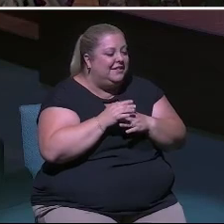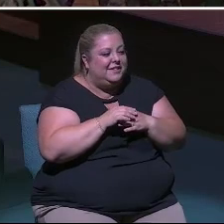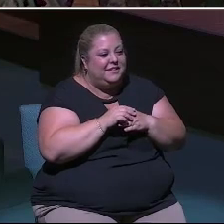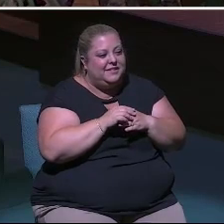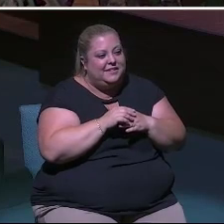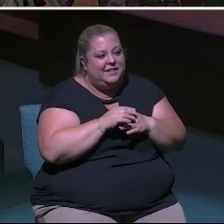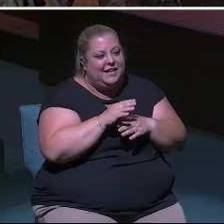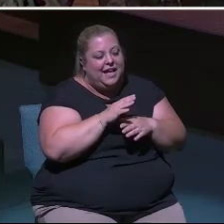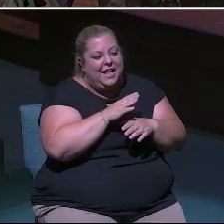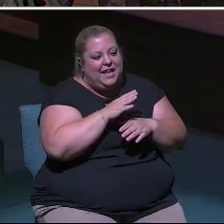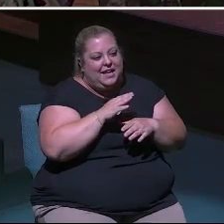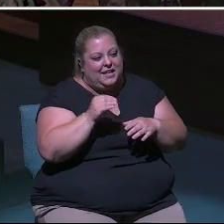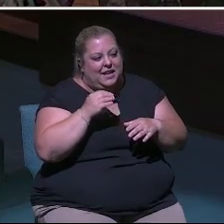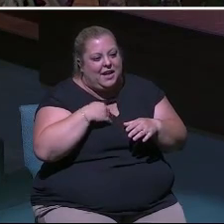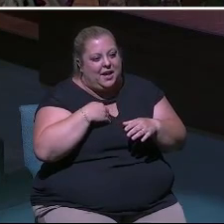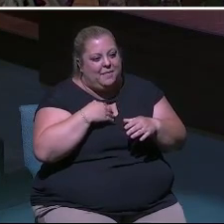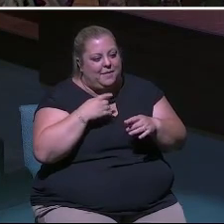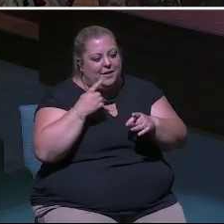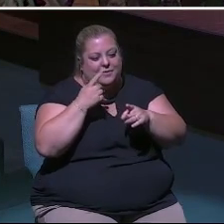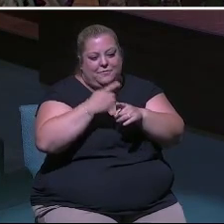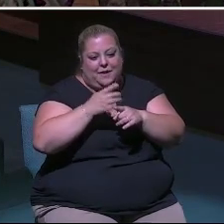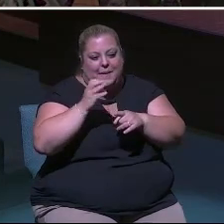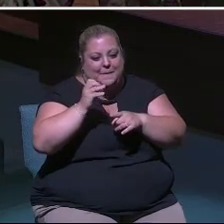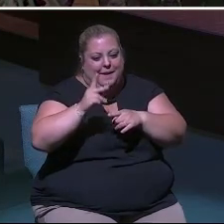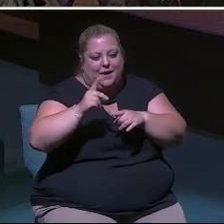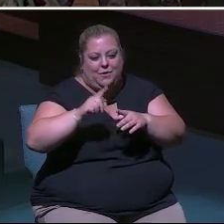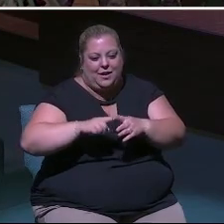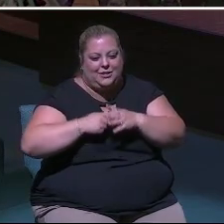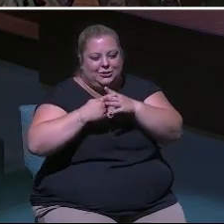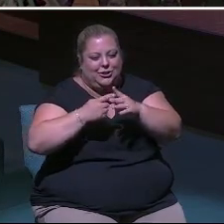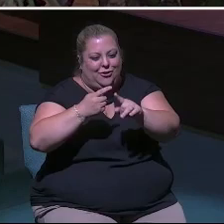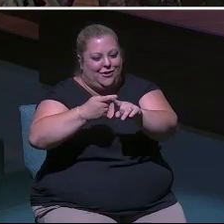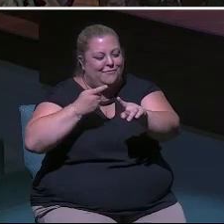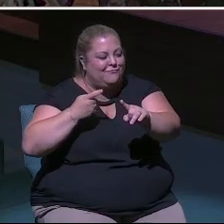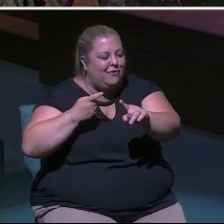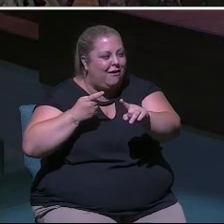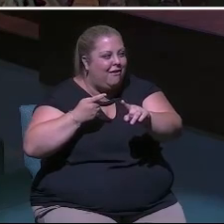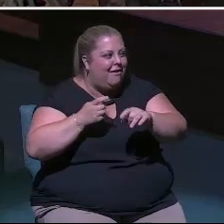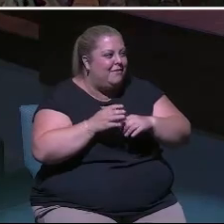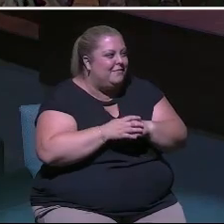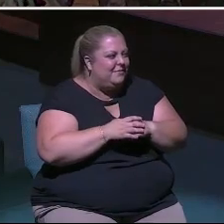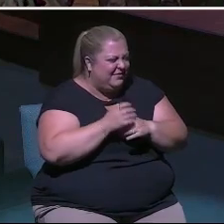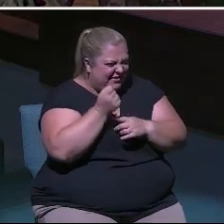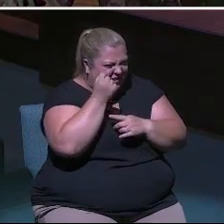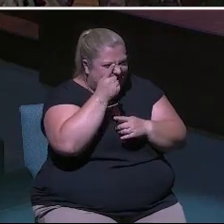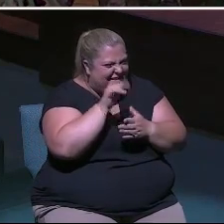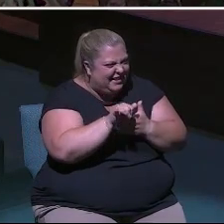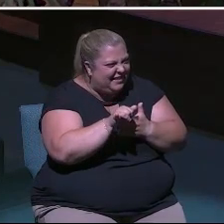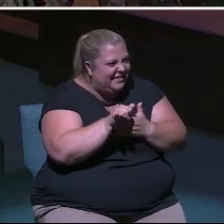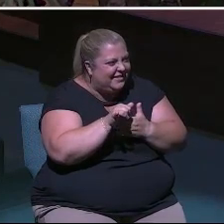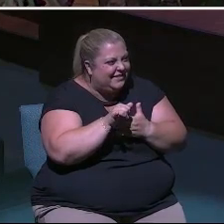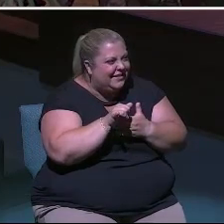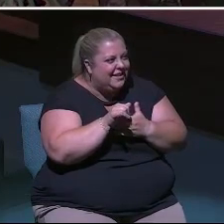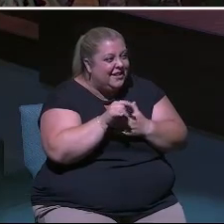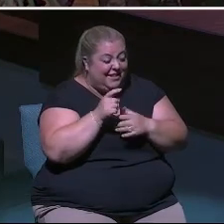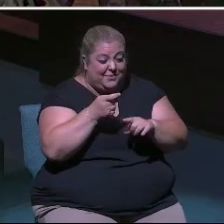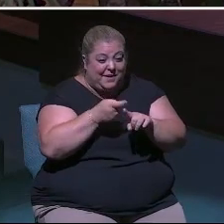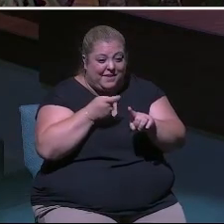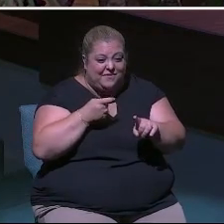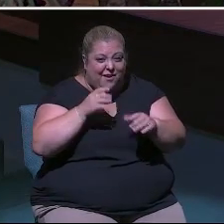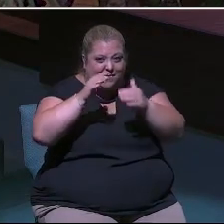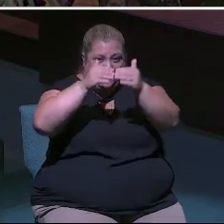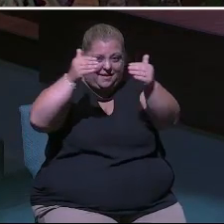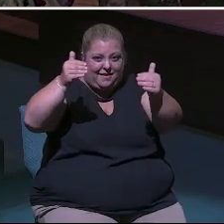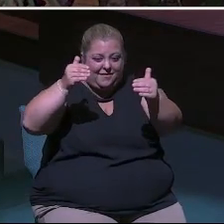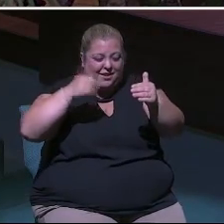I'll be right back where I started from. You get that? That's where we came from. And